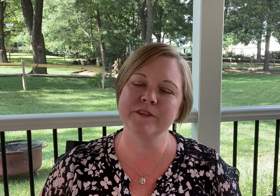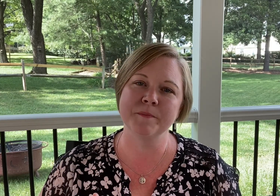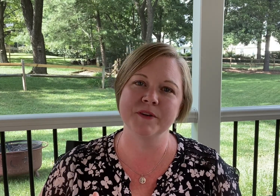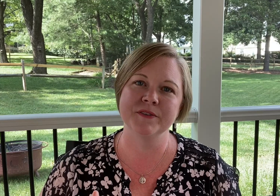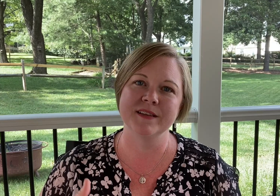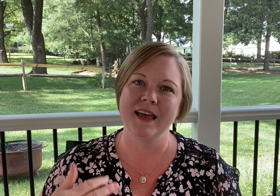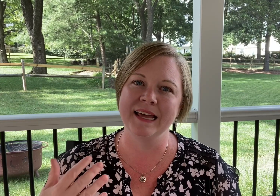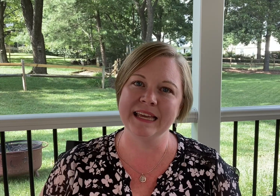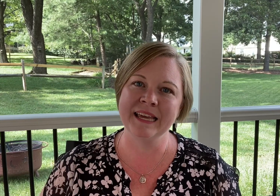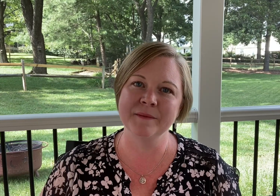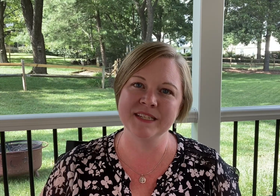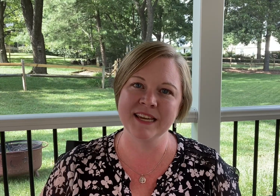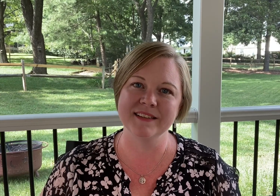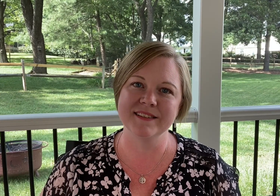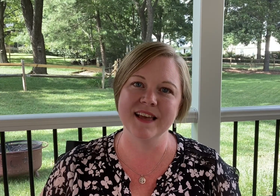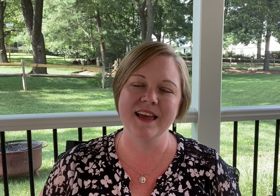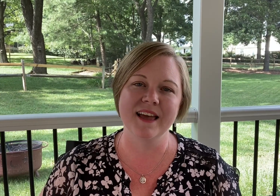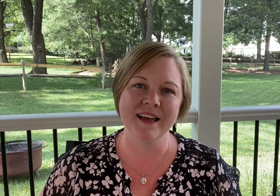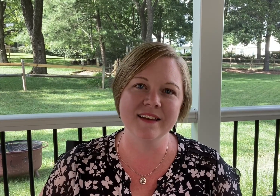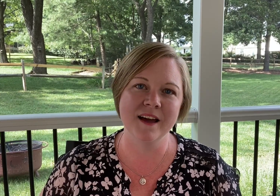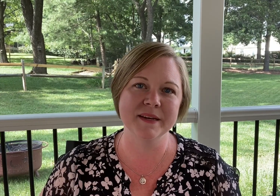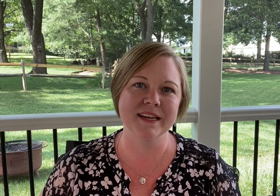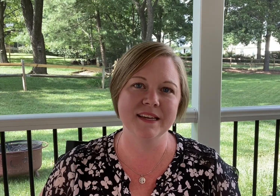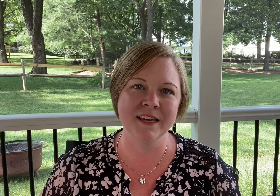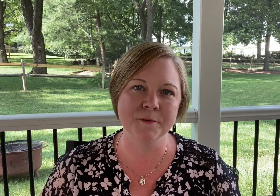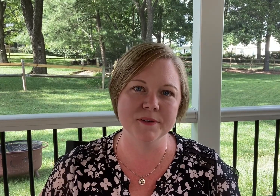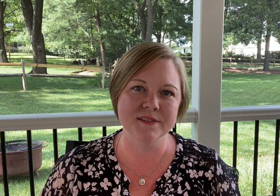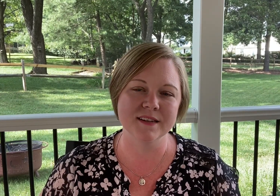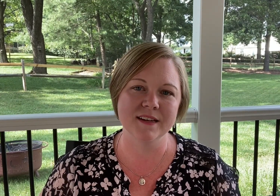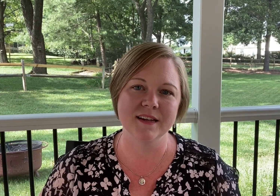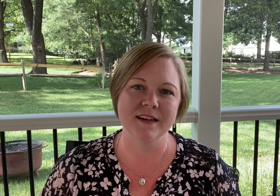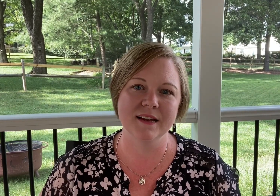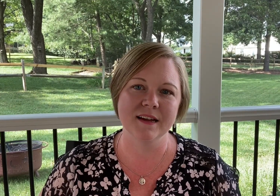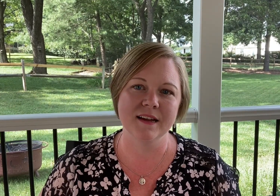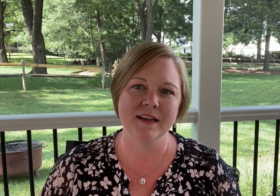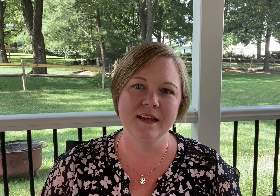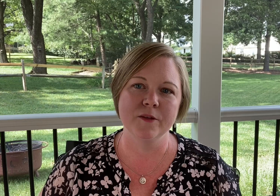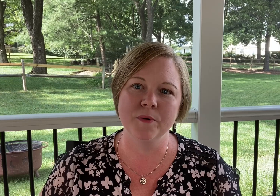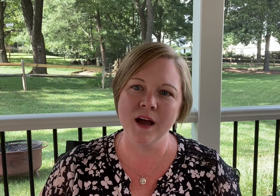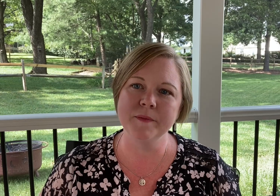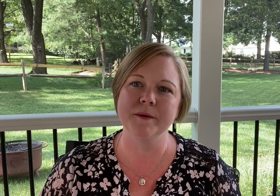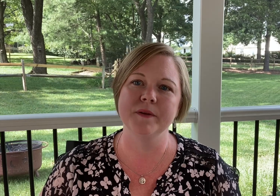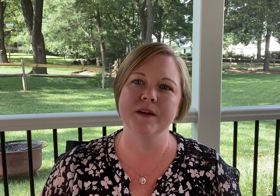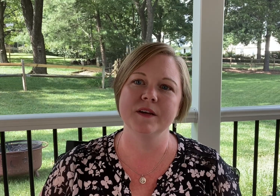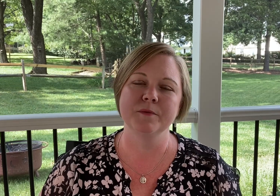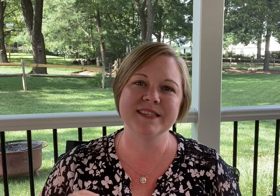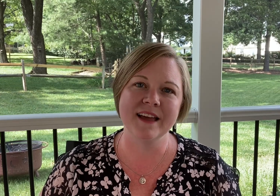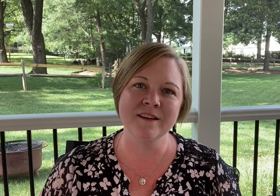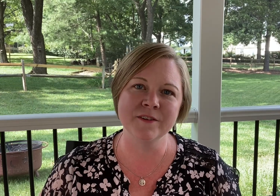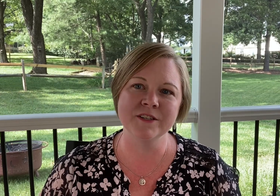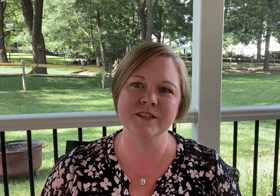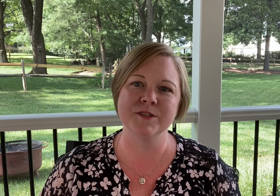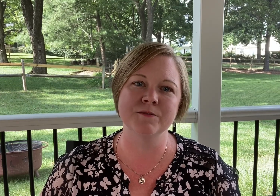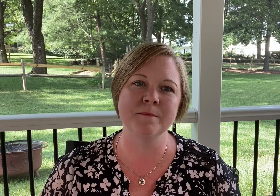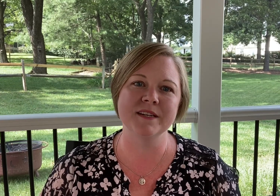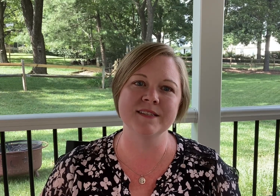burger flippers and EMTs economic equals. The problem was the